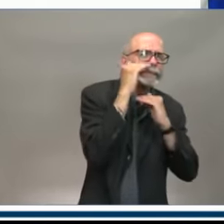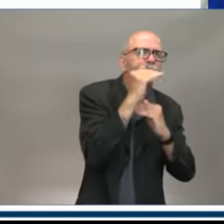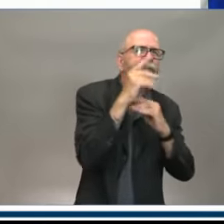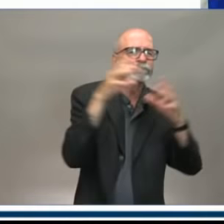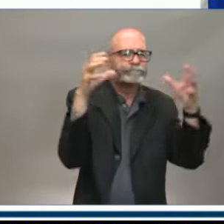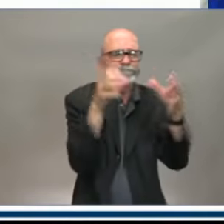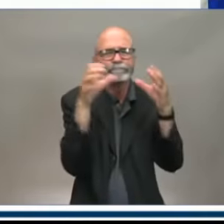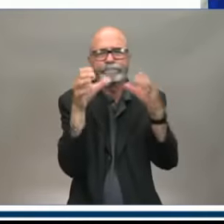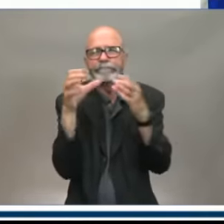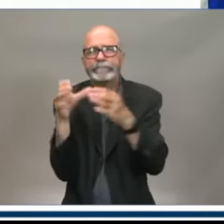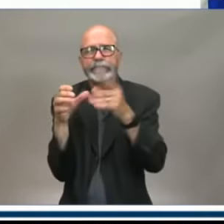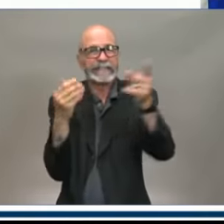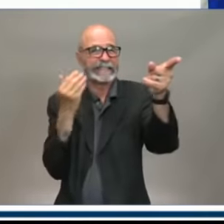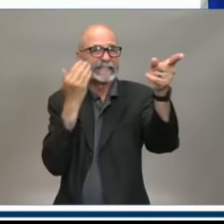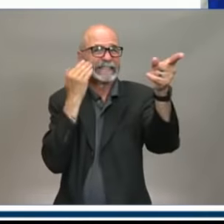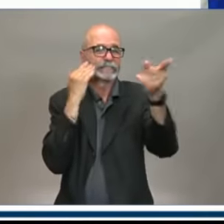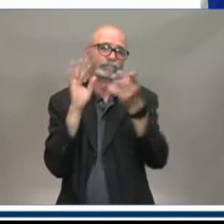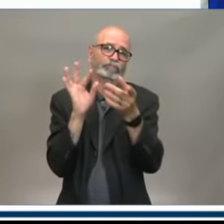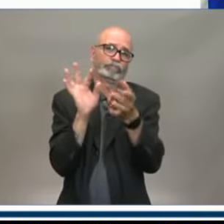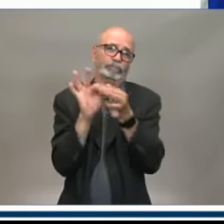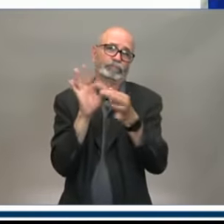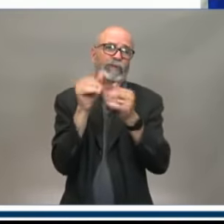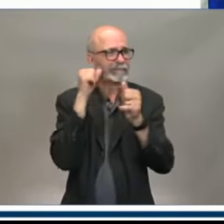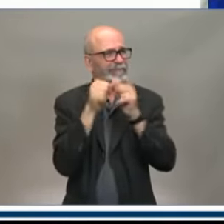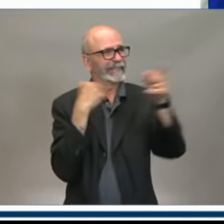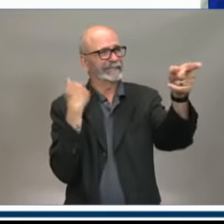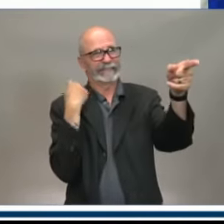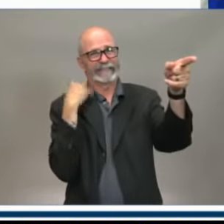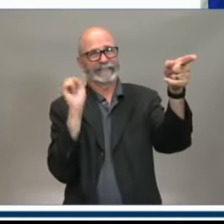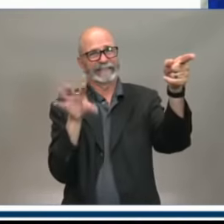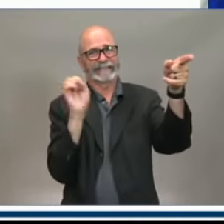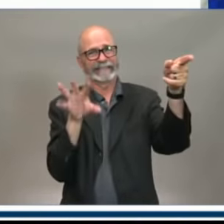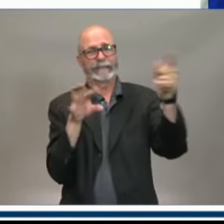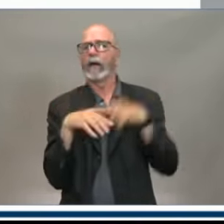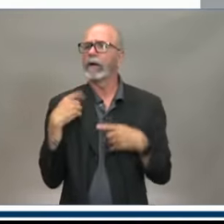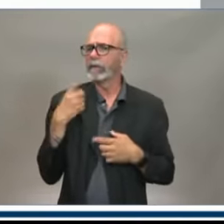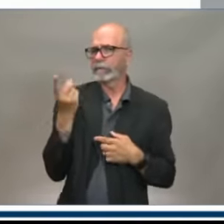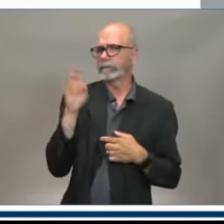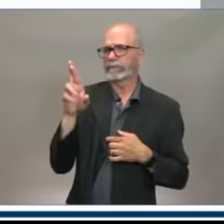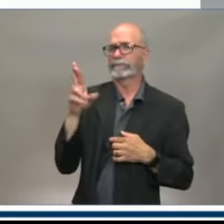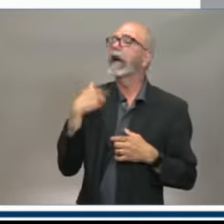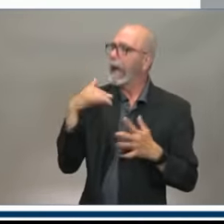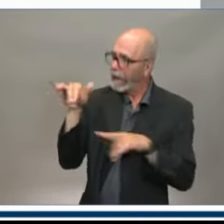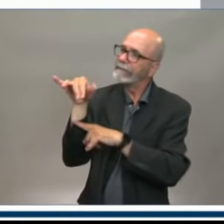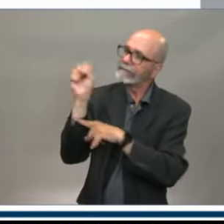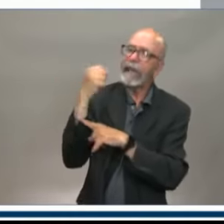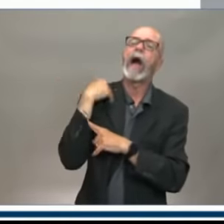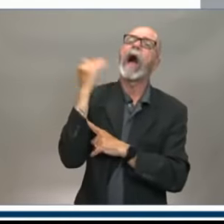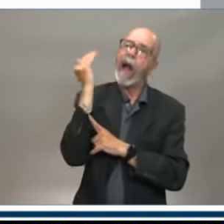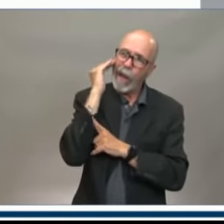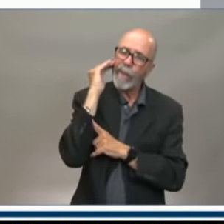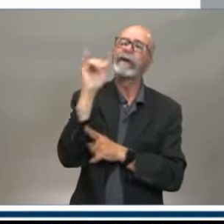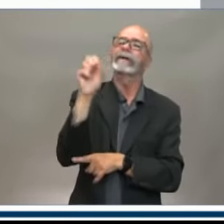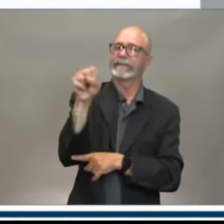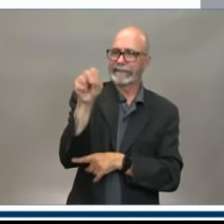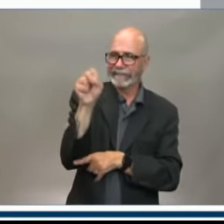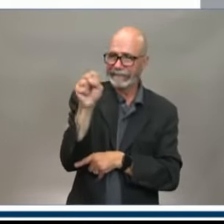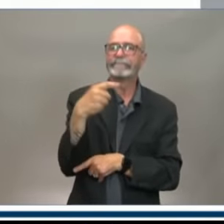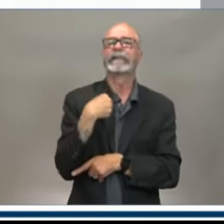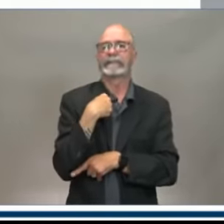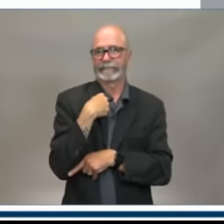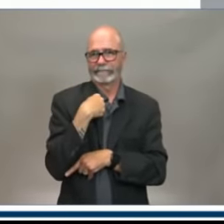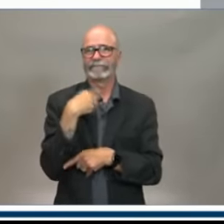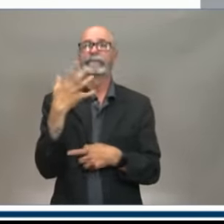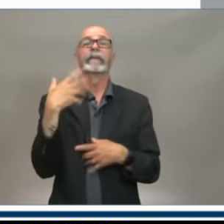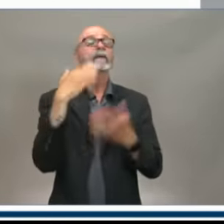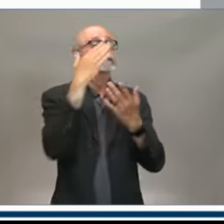at their places of worship? So again, that's part of that. What is the type? There's a number. People get together